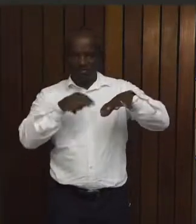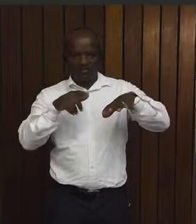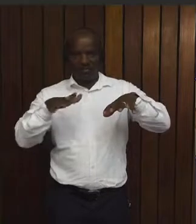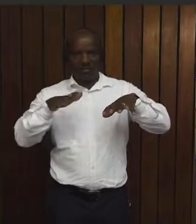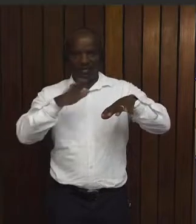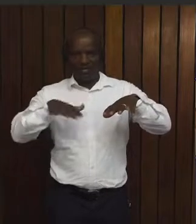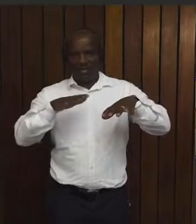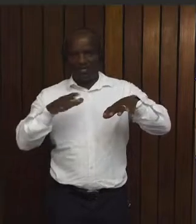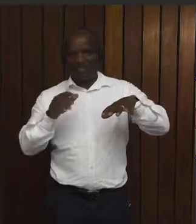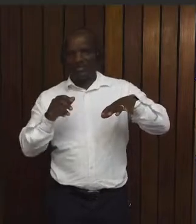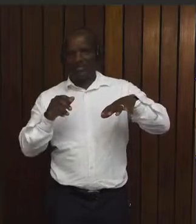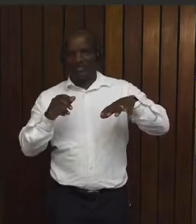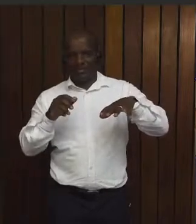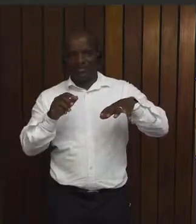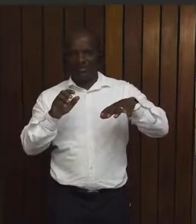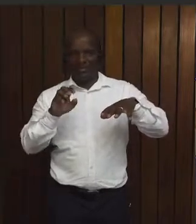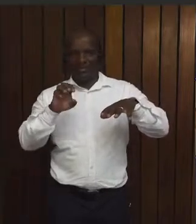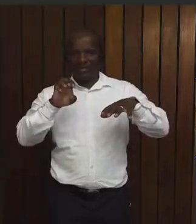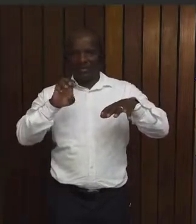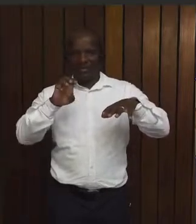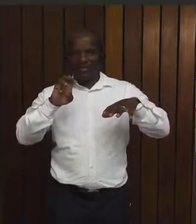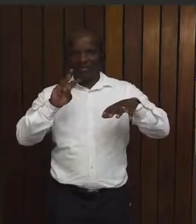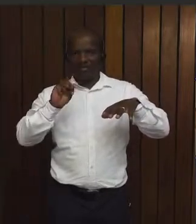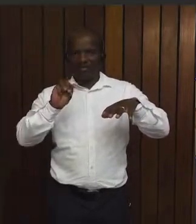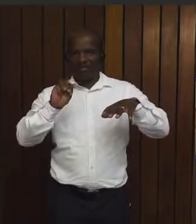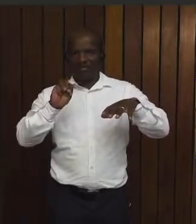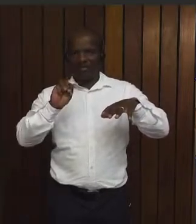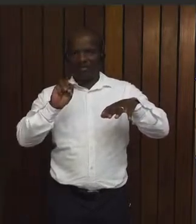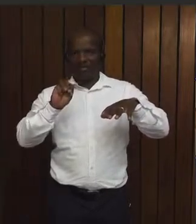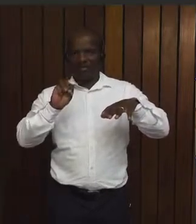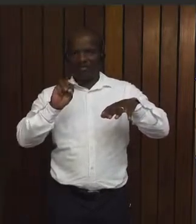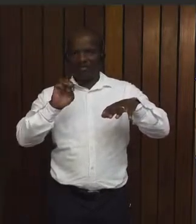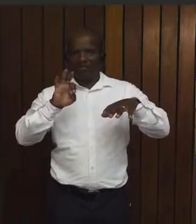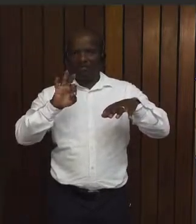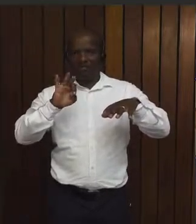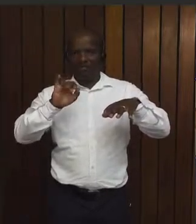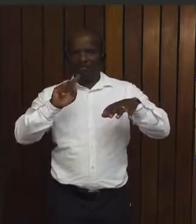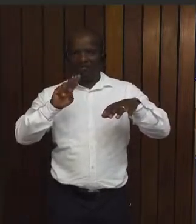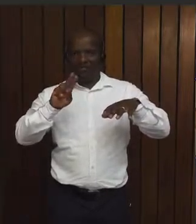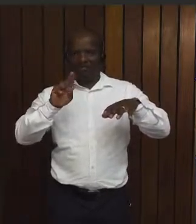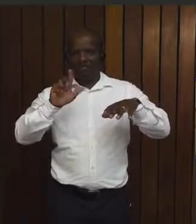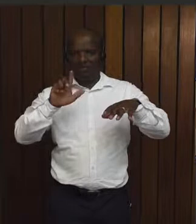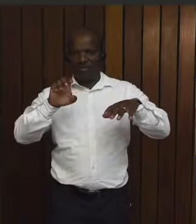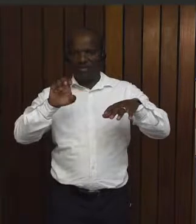and members, you have got to allow me to the discussions,